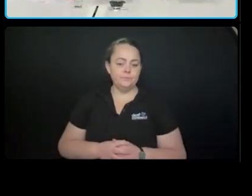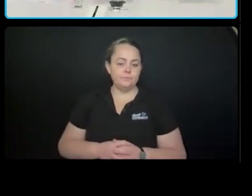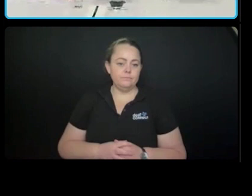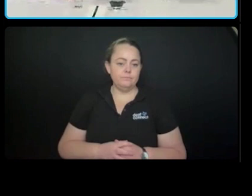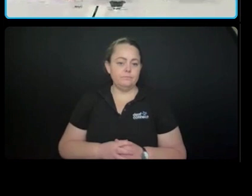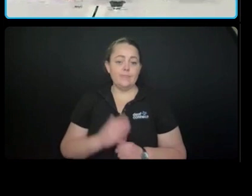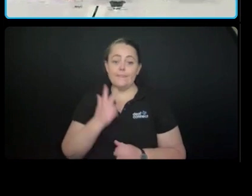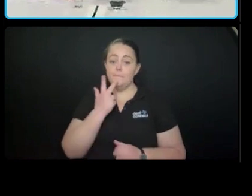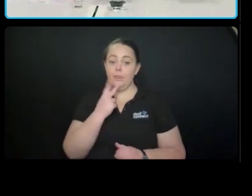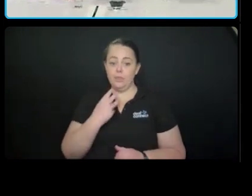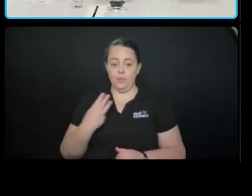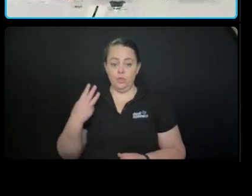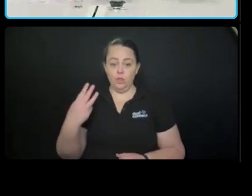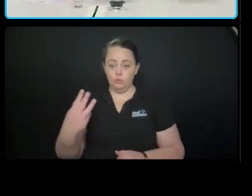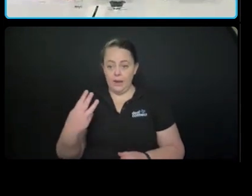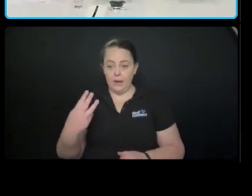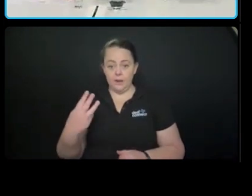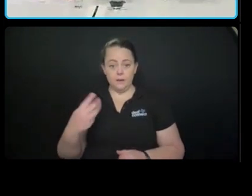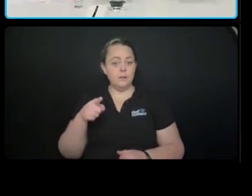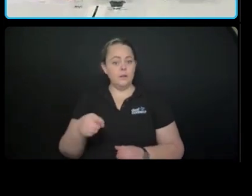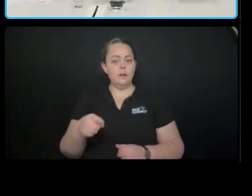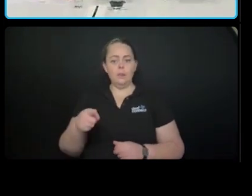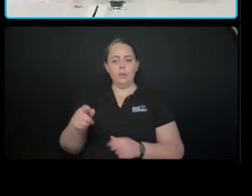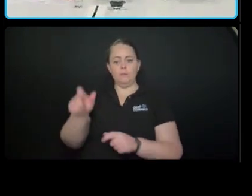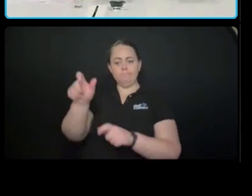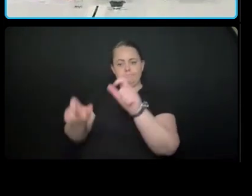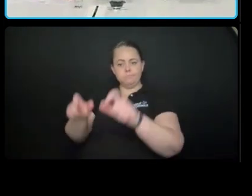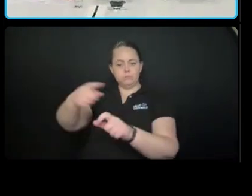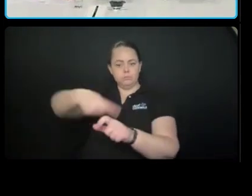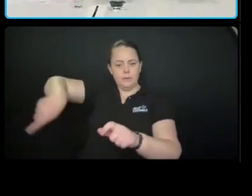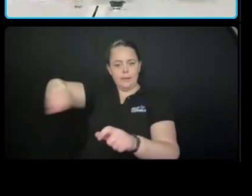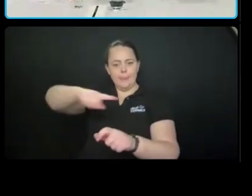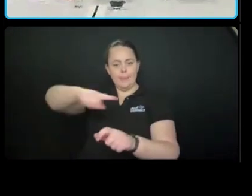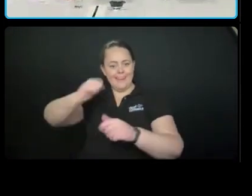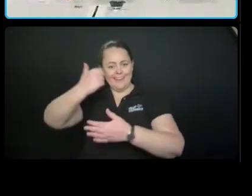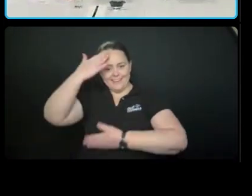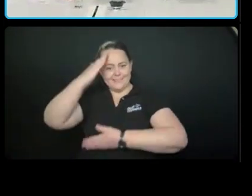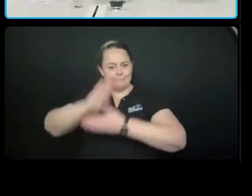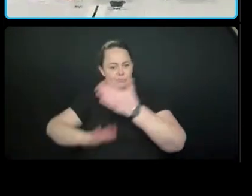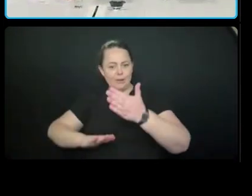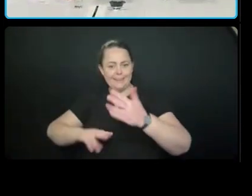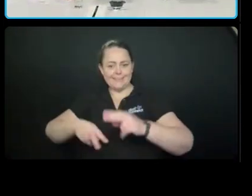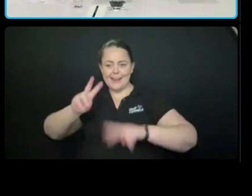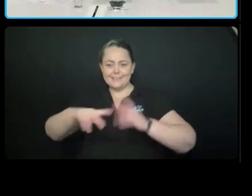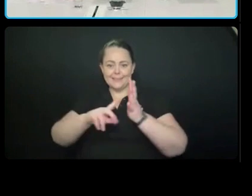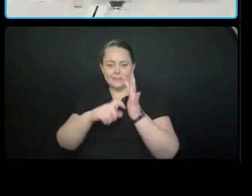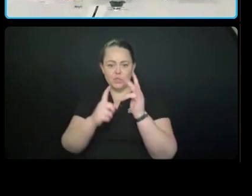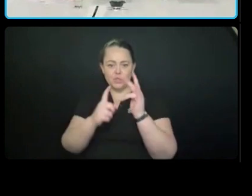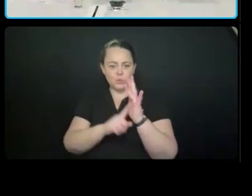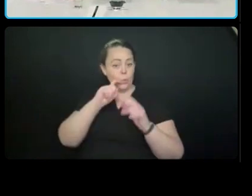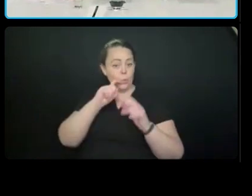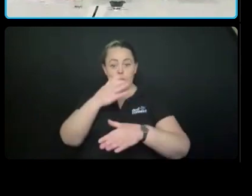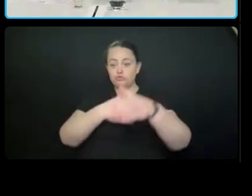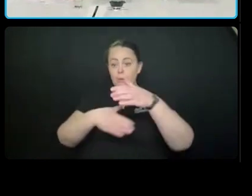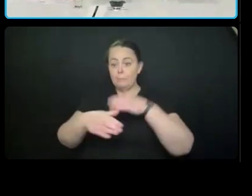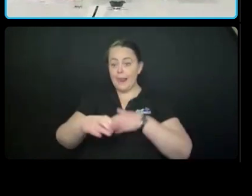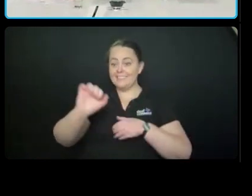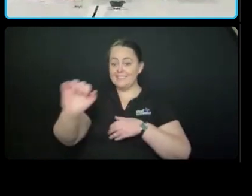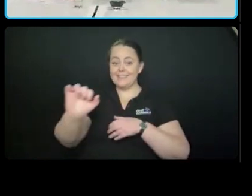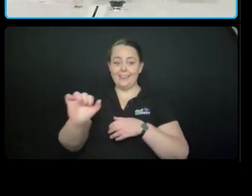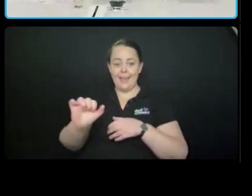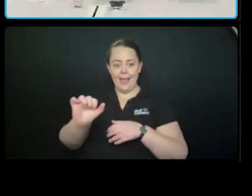Resident Experience Survey is also something that's managed within the Choice and Transparency branch. And no,